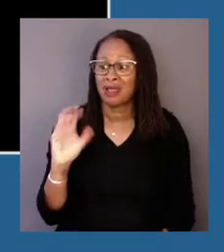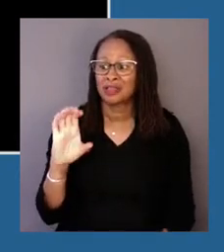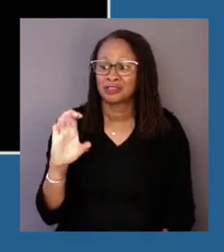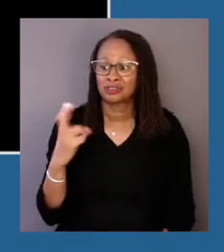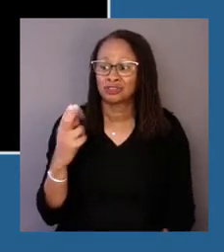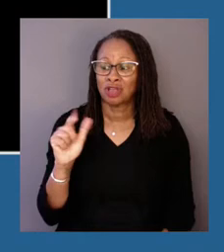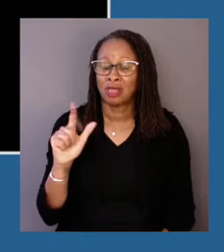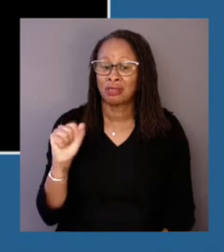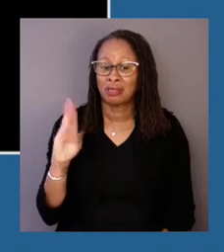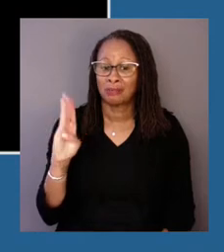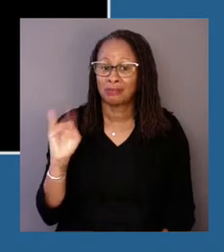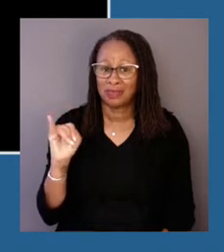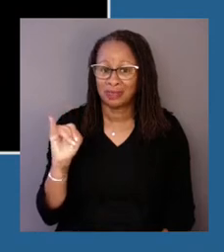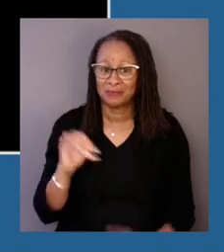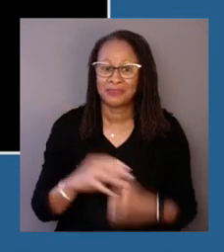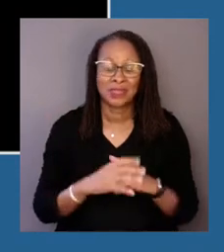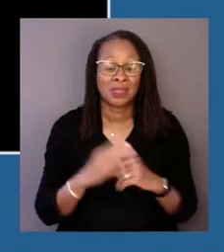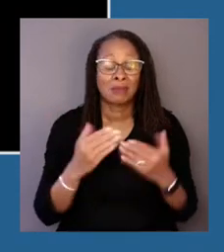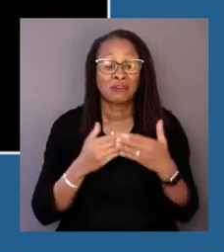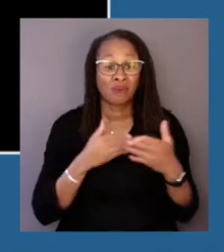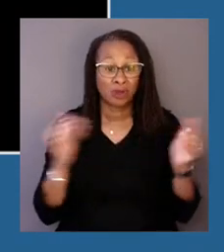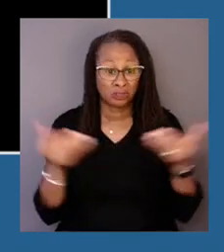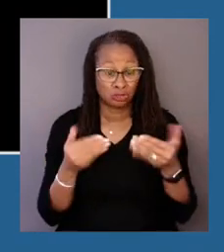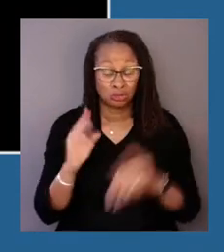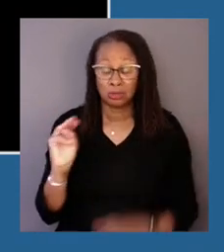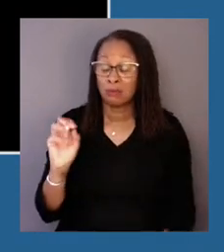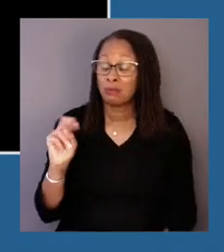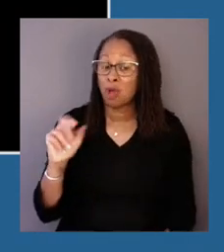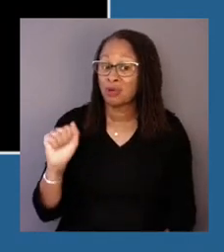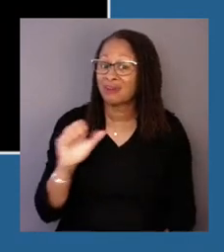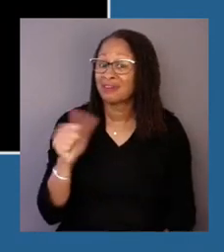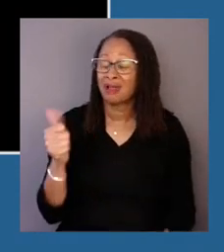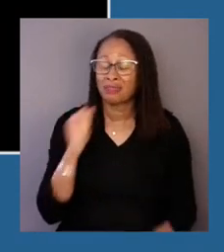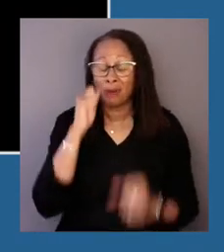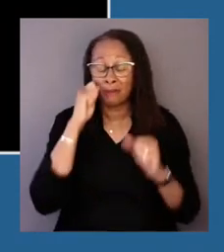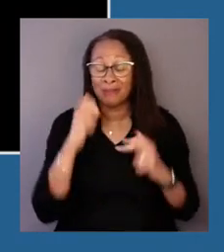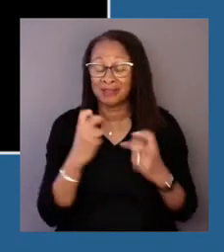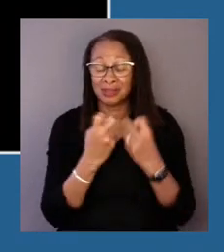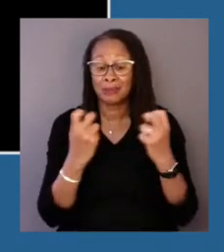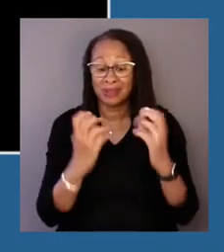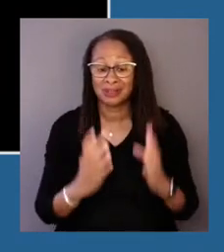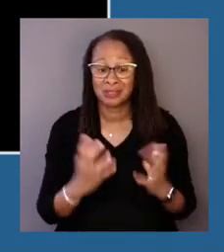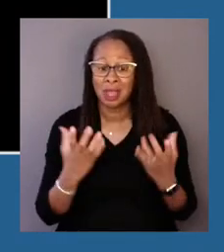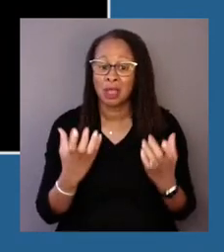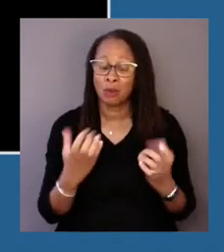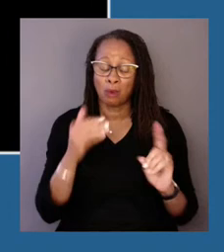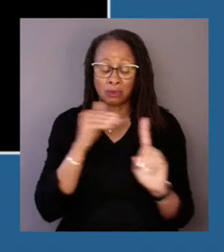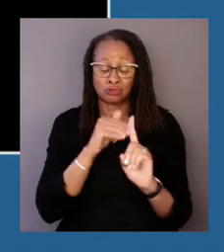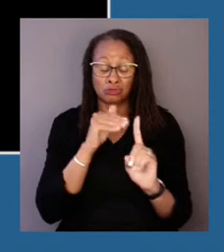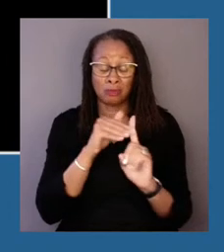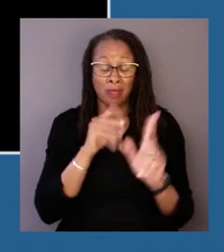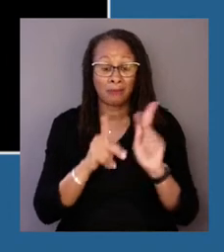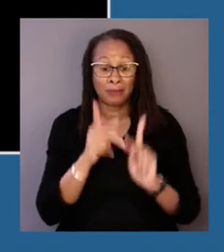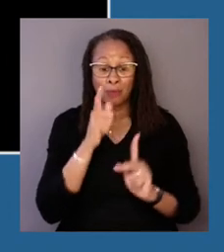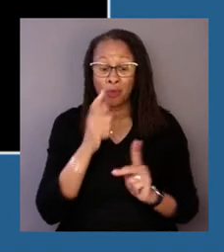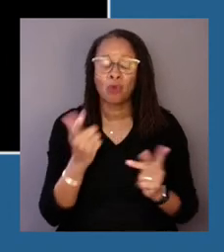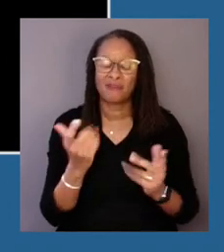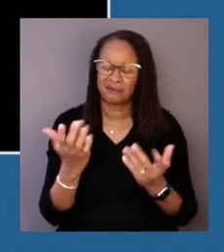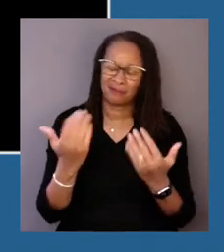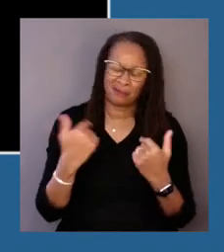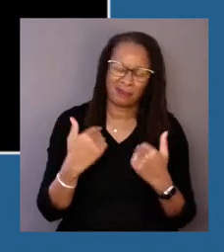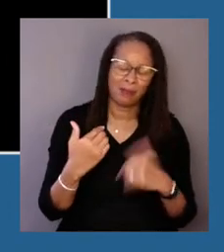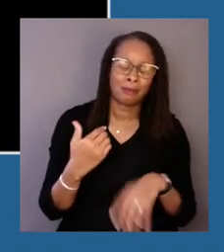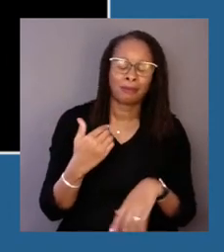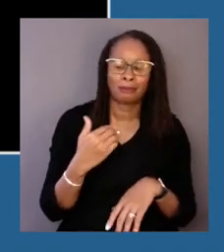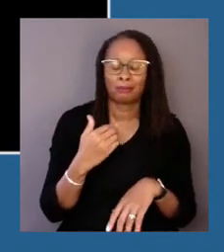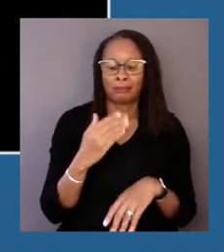other remarkable panelists, I want to remind people who've been with us before and introduce